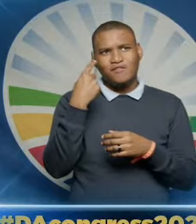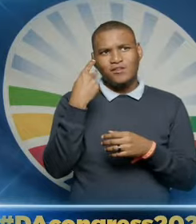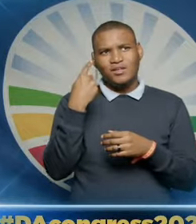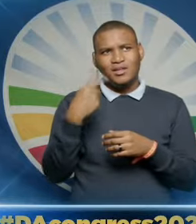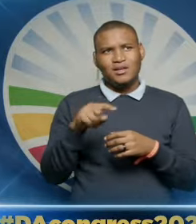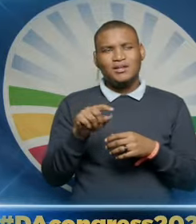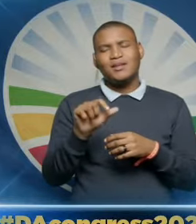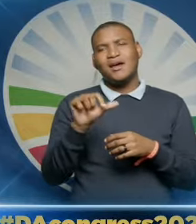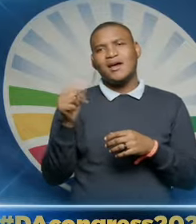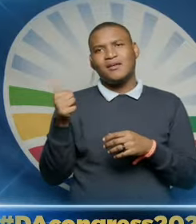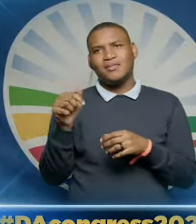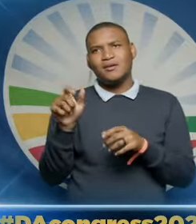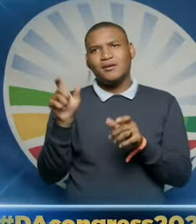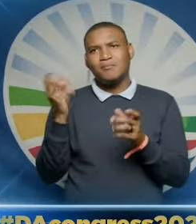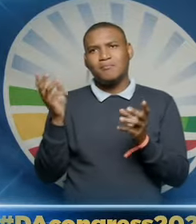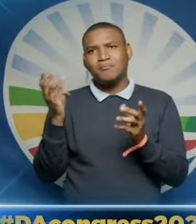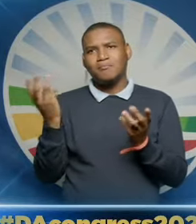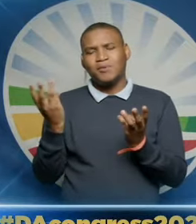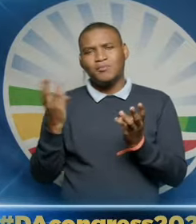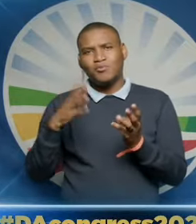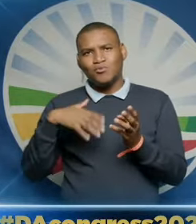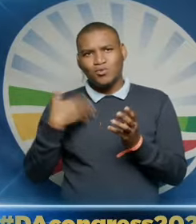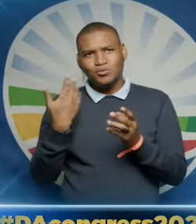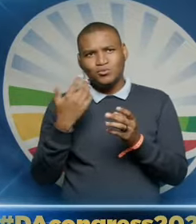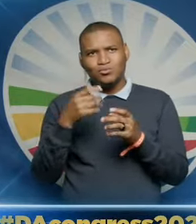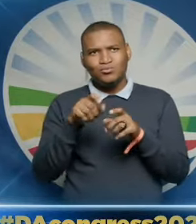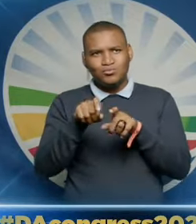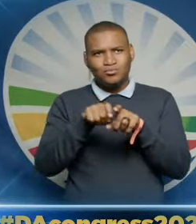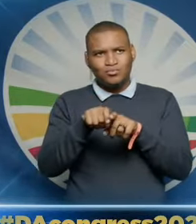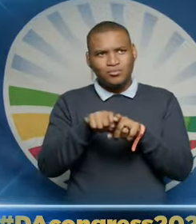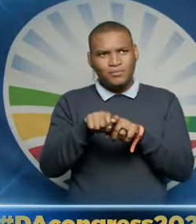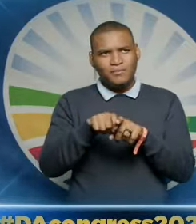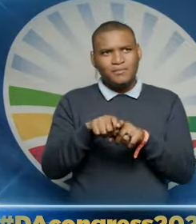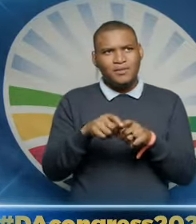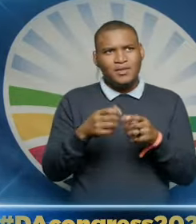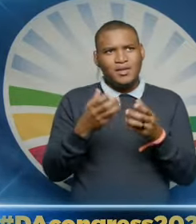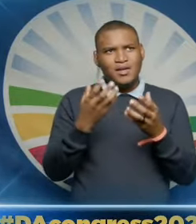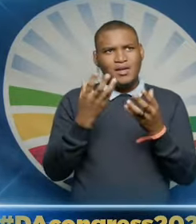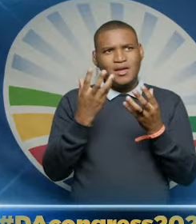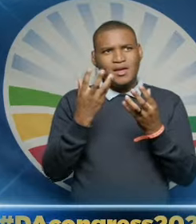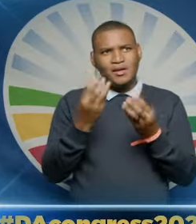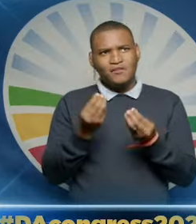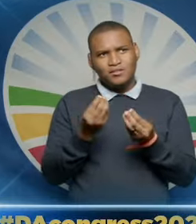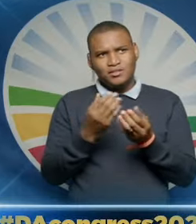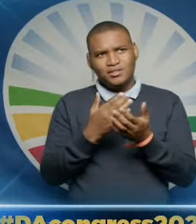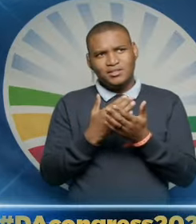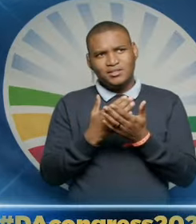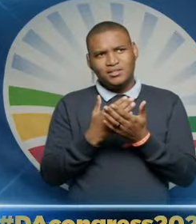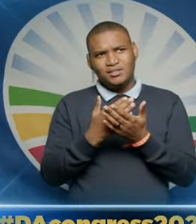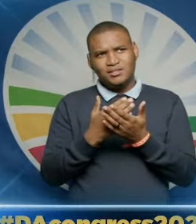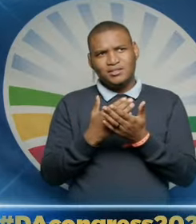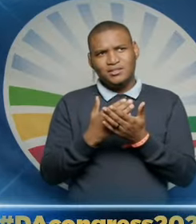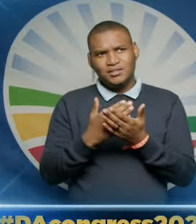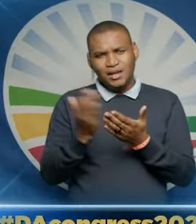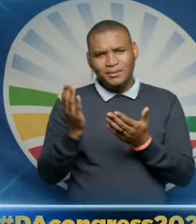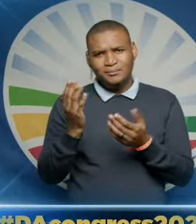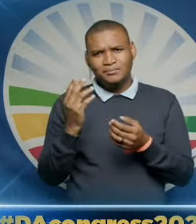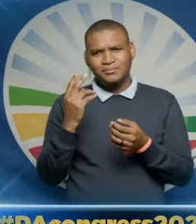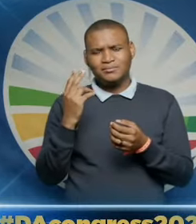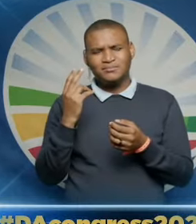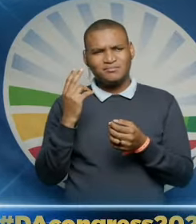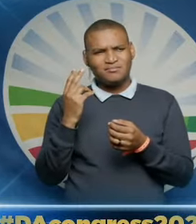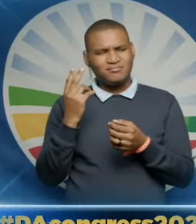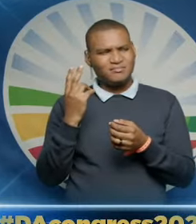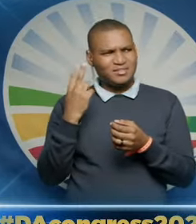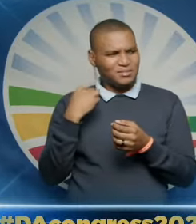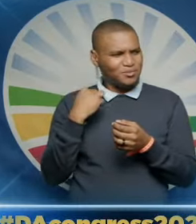the other candidates that are running. In fact, I had sent him some questions to one of the debates, and really, really interesting.